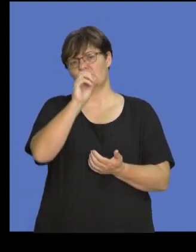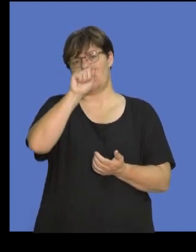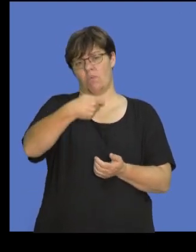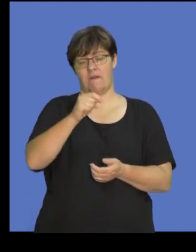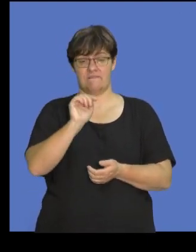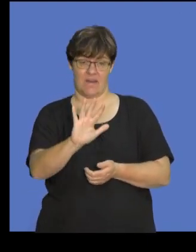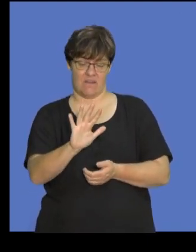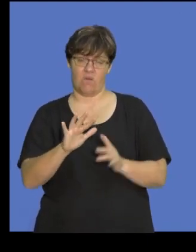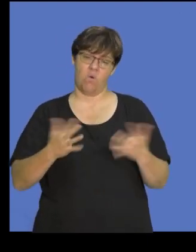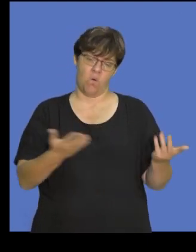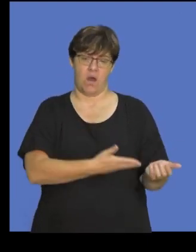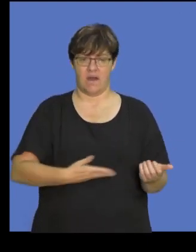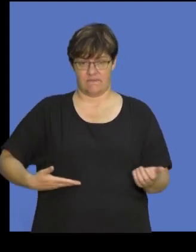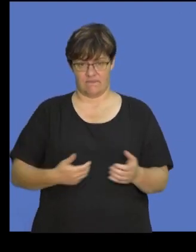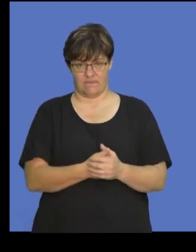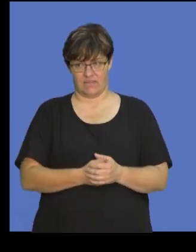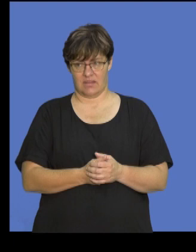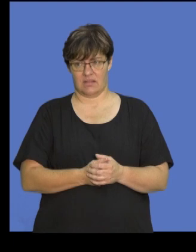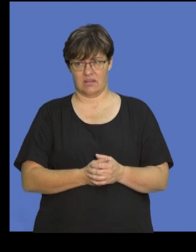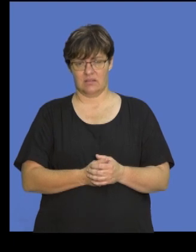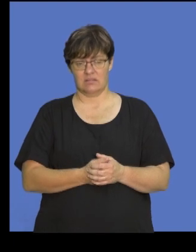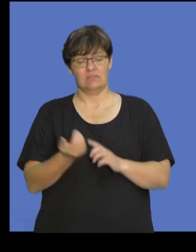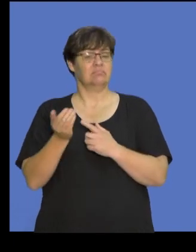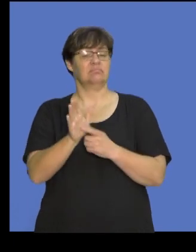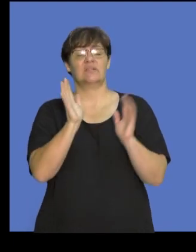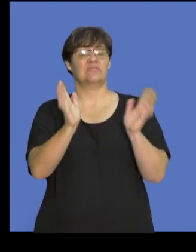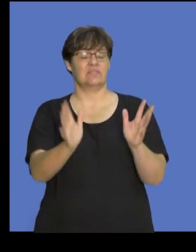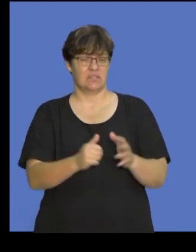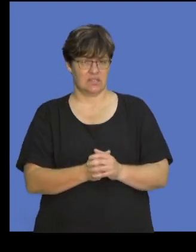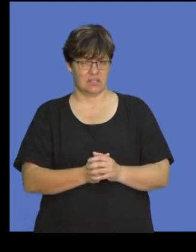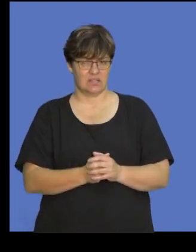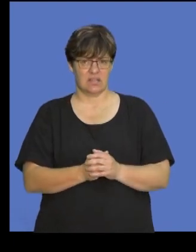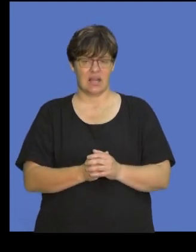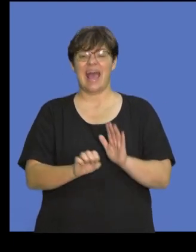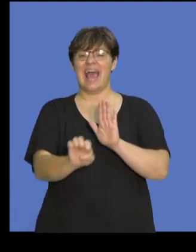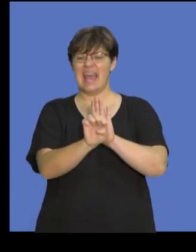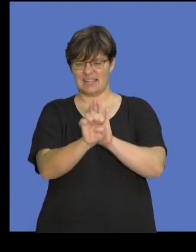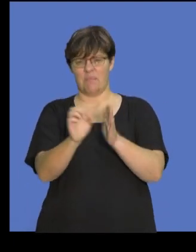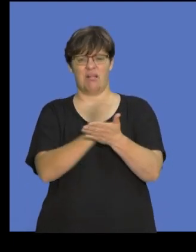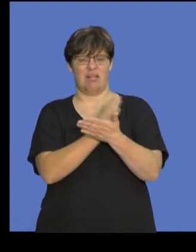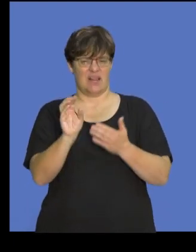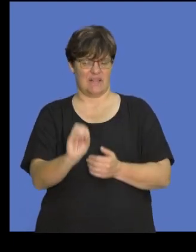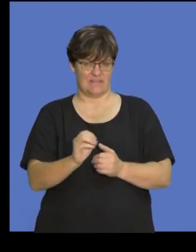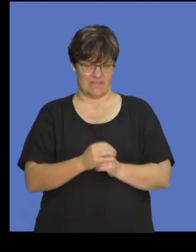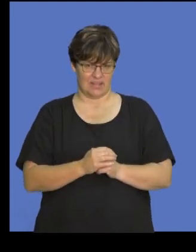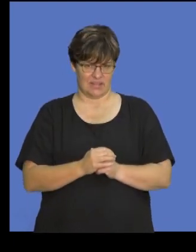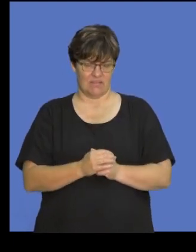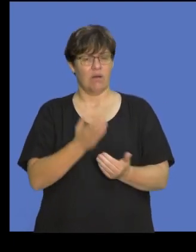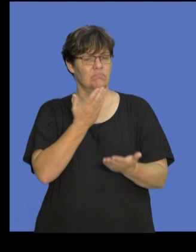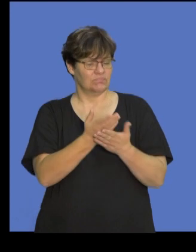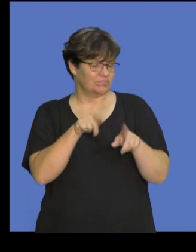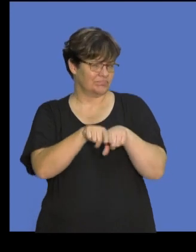of 0.5 or a half. And so as I've indicated there, here are some examples